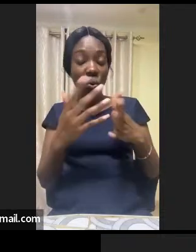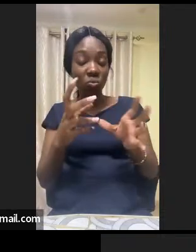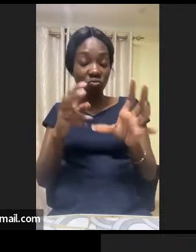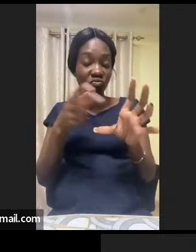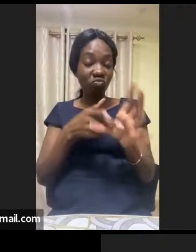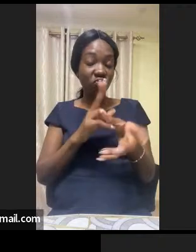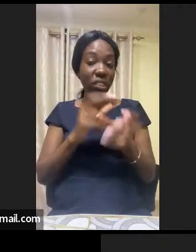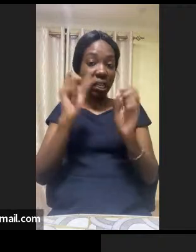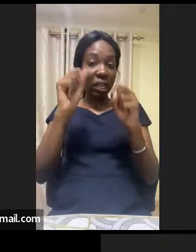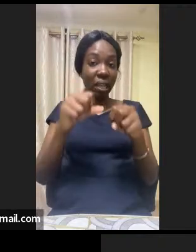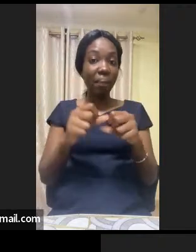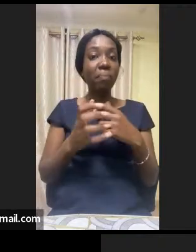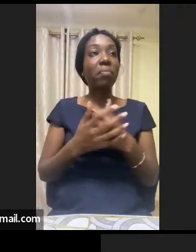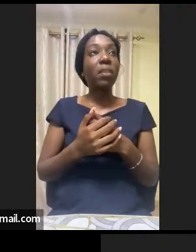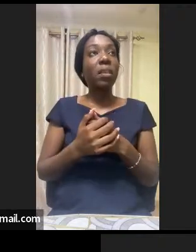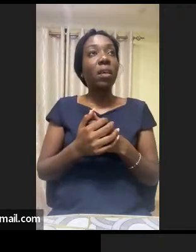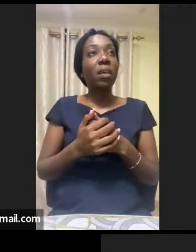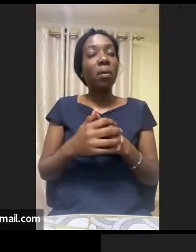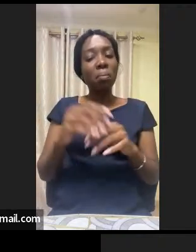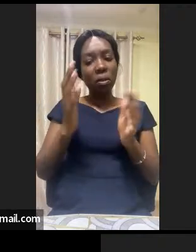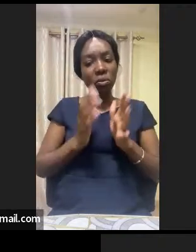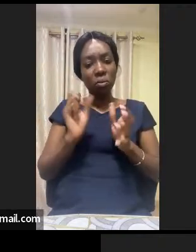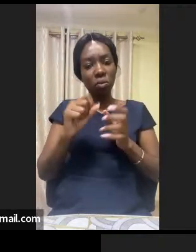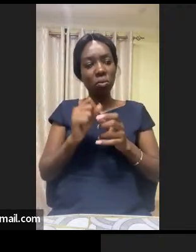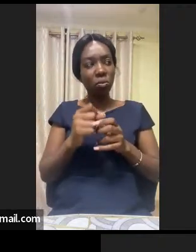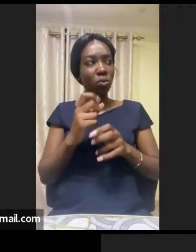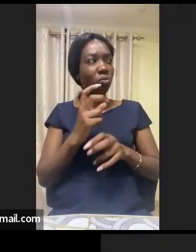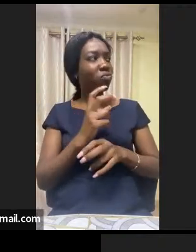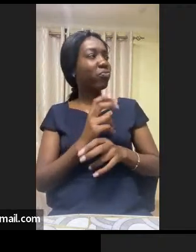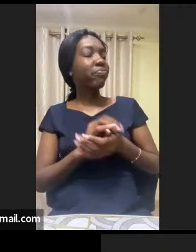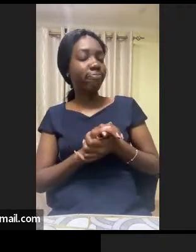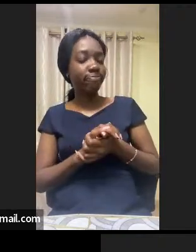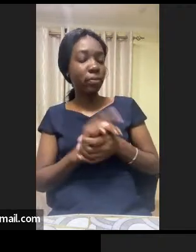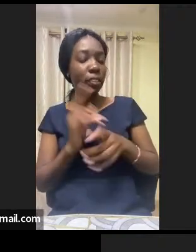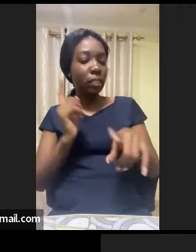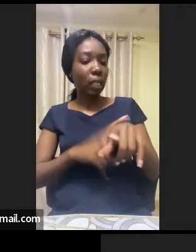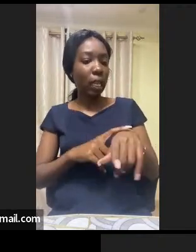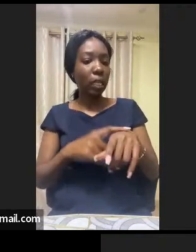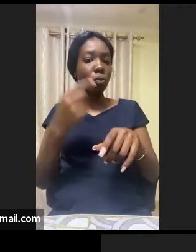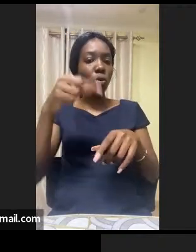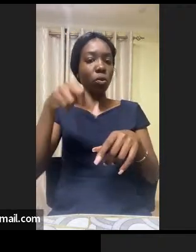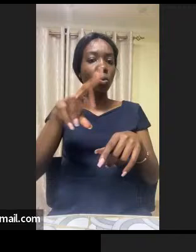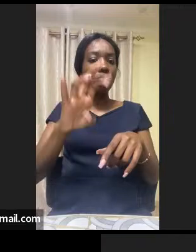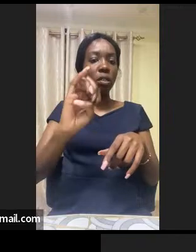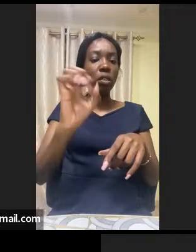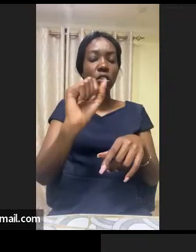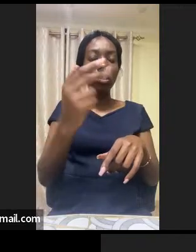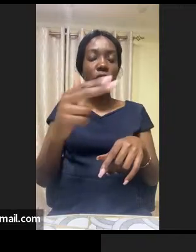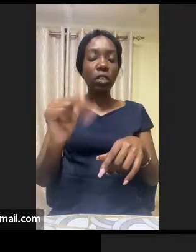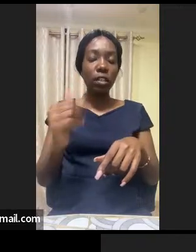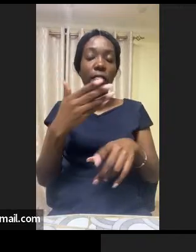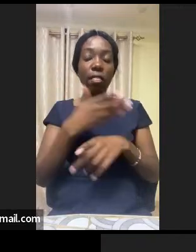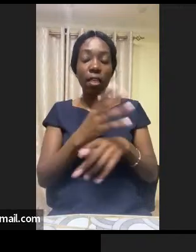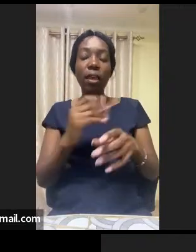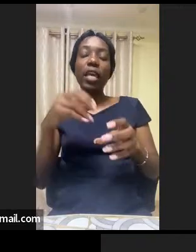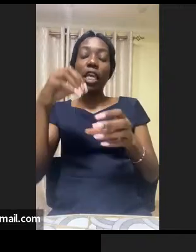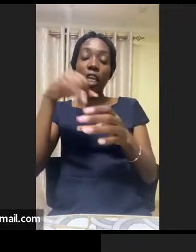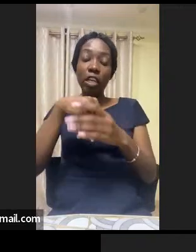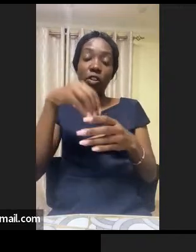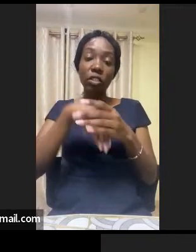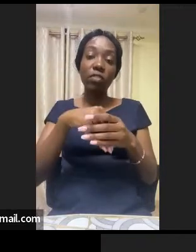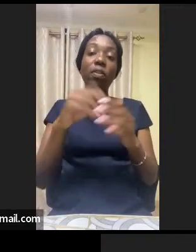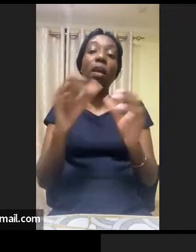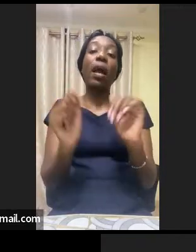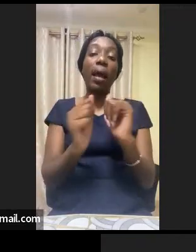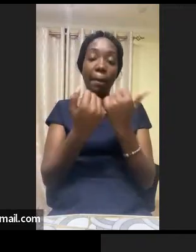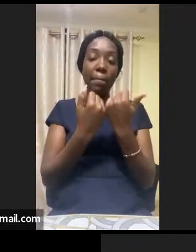was here, that is when inclusivity and diversity policy was passed through. And every time